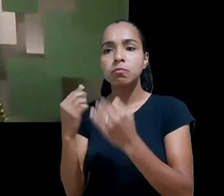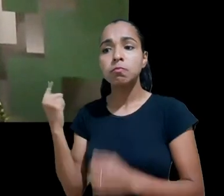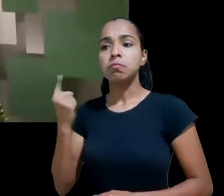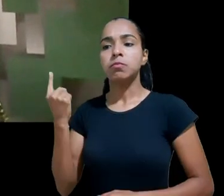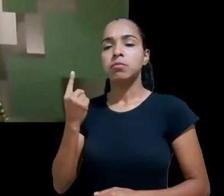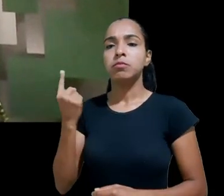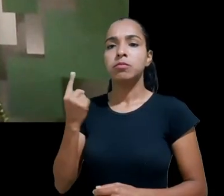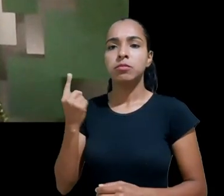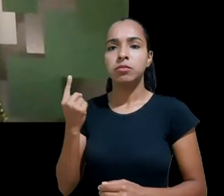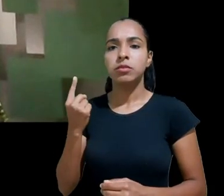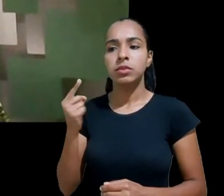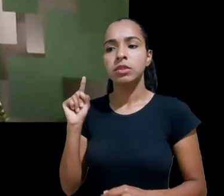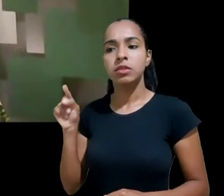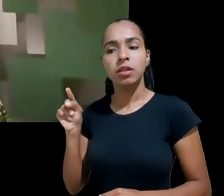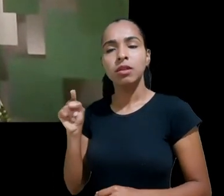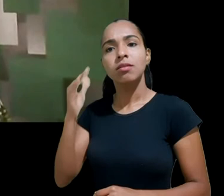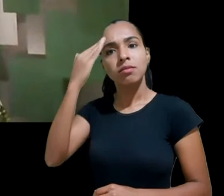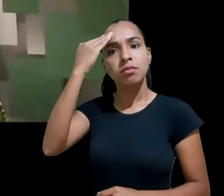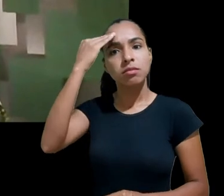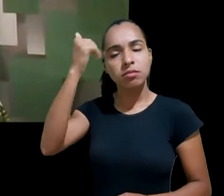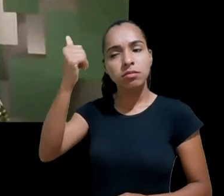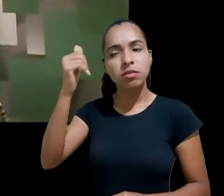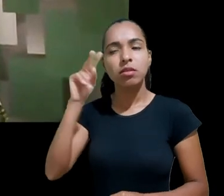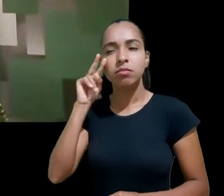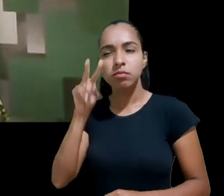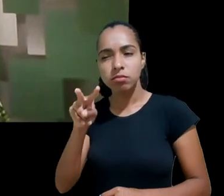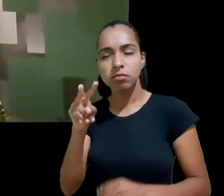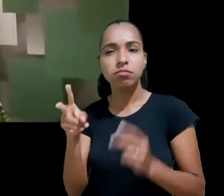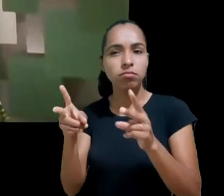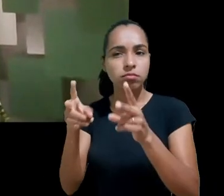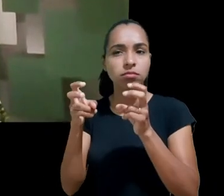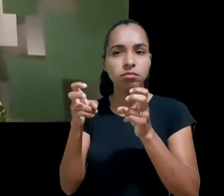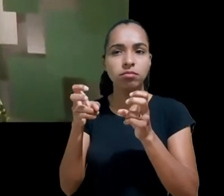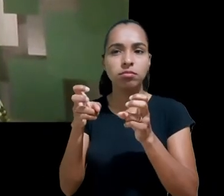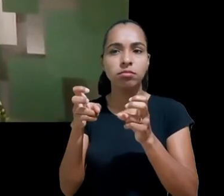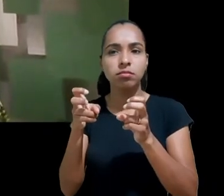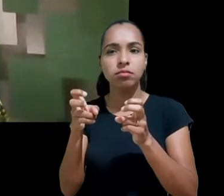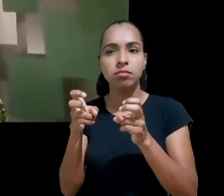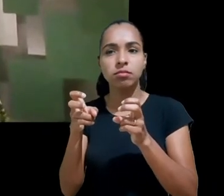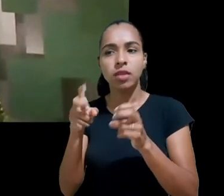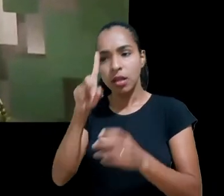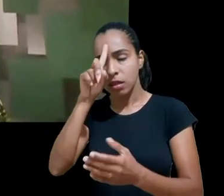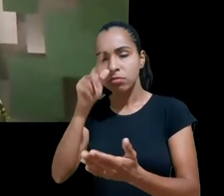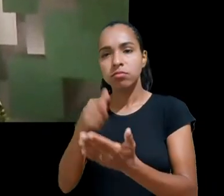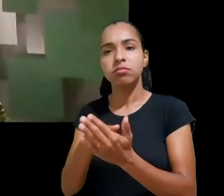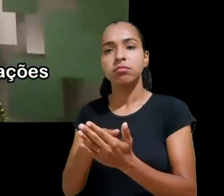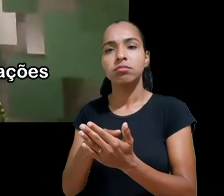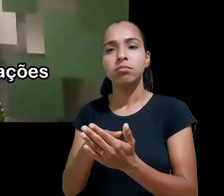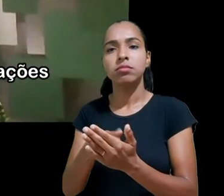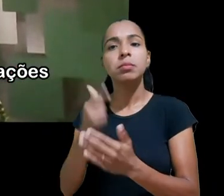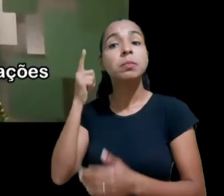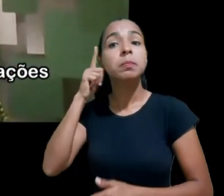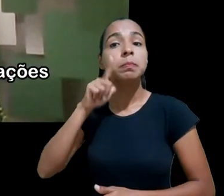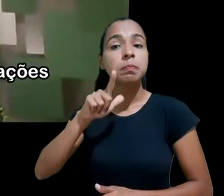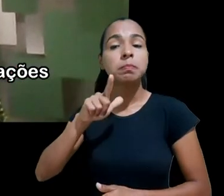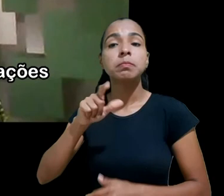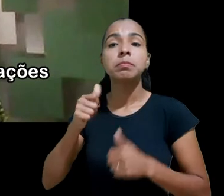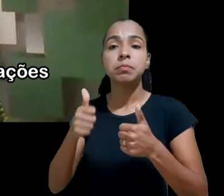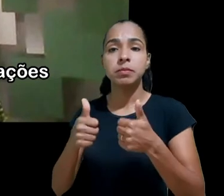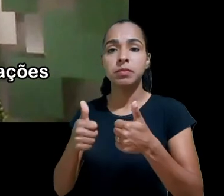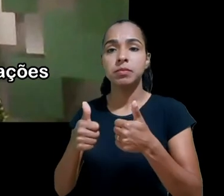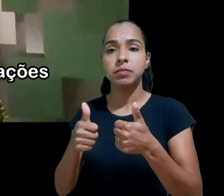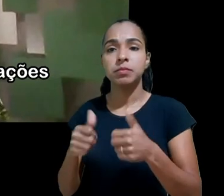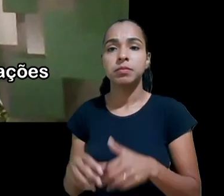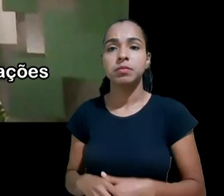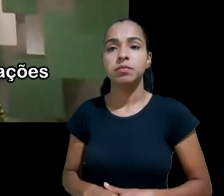primary socialization agent in the home are abreast with the situation then they will be best placed to make informed